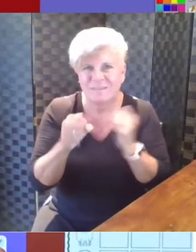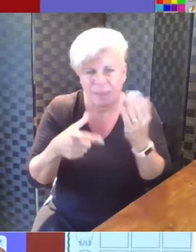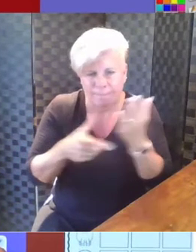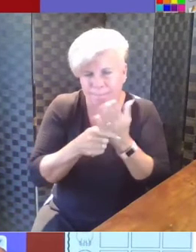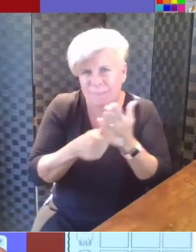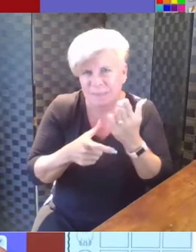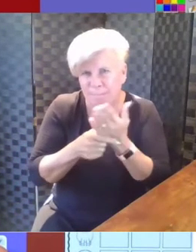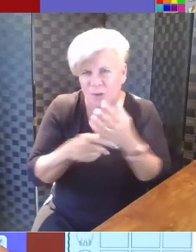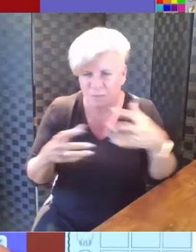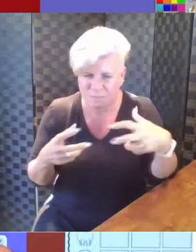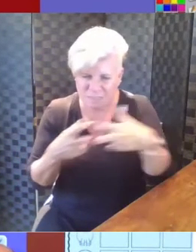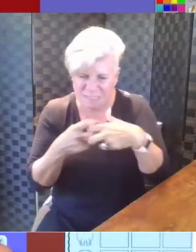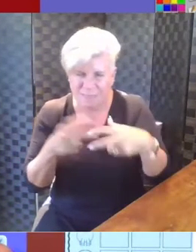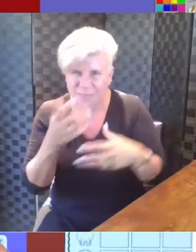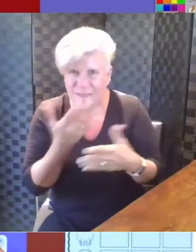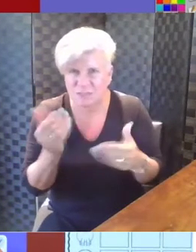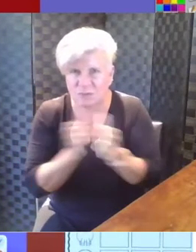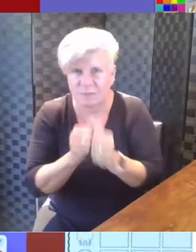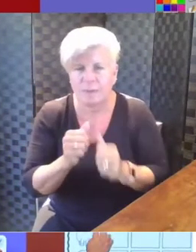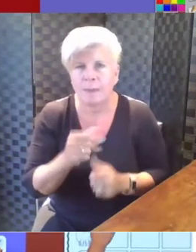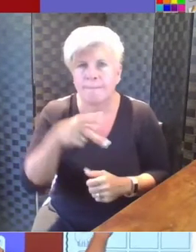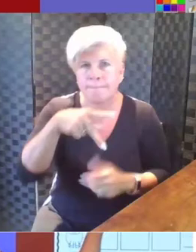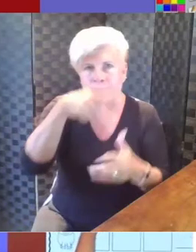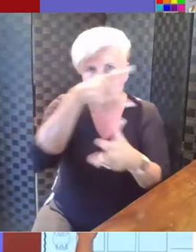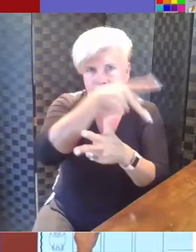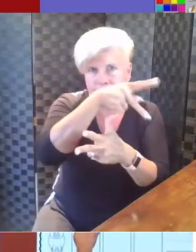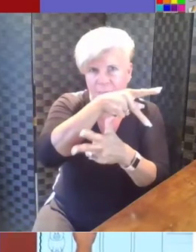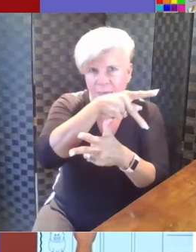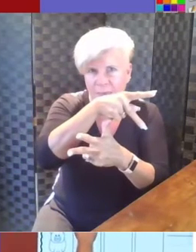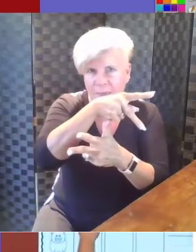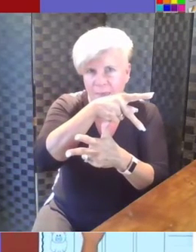something together. Pin. P,